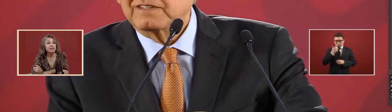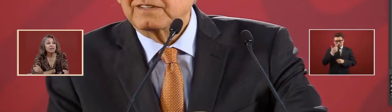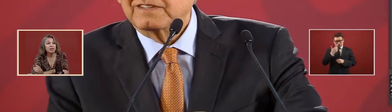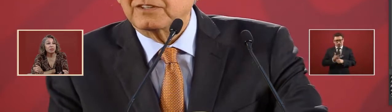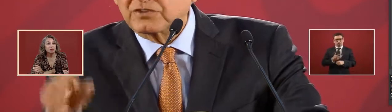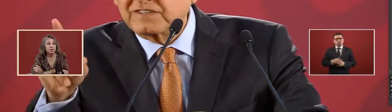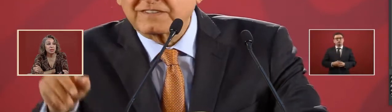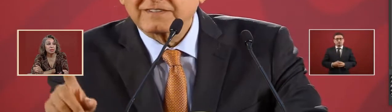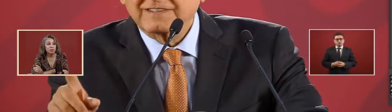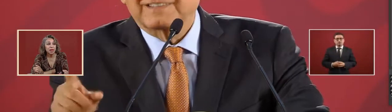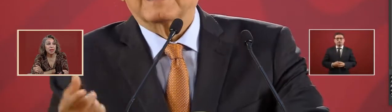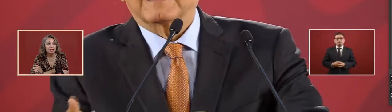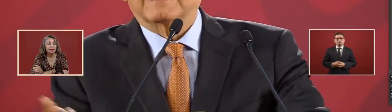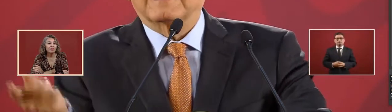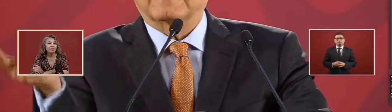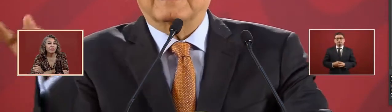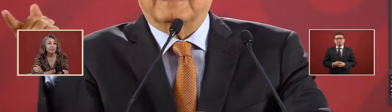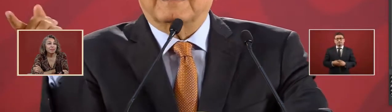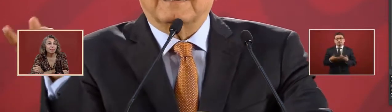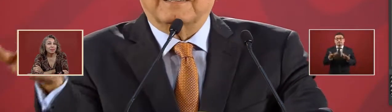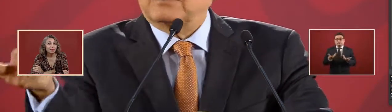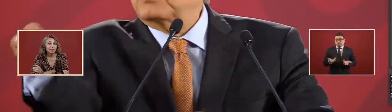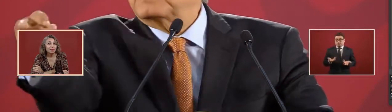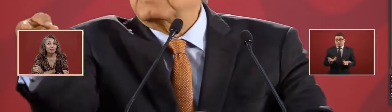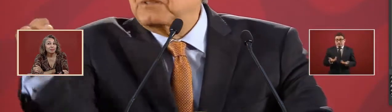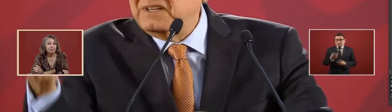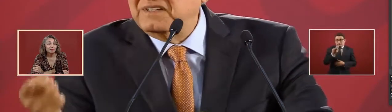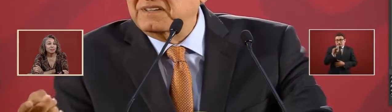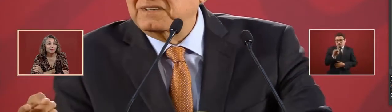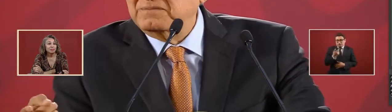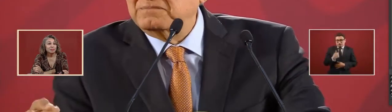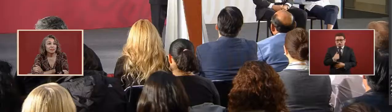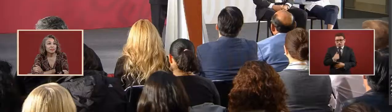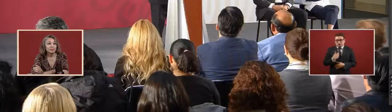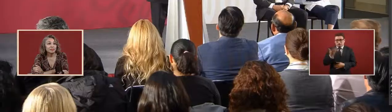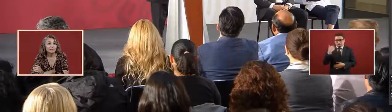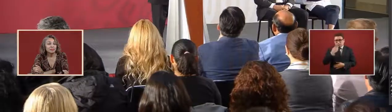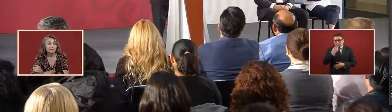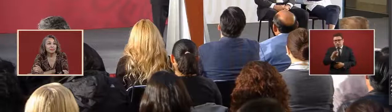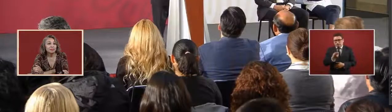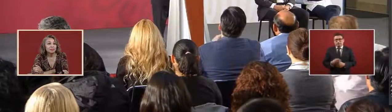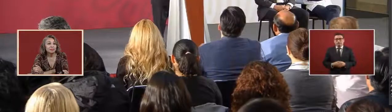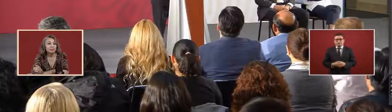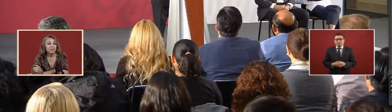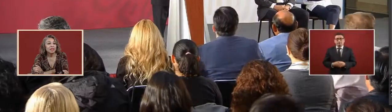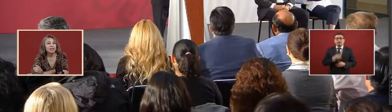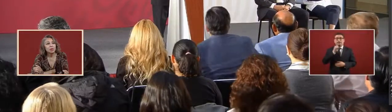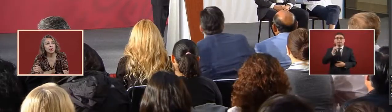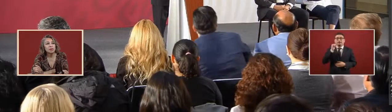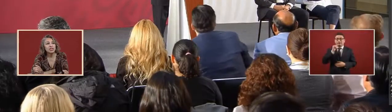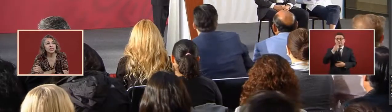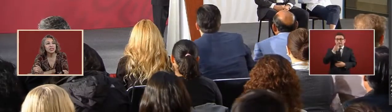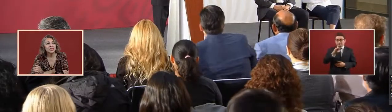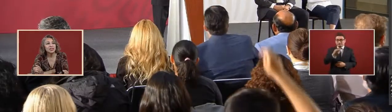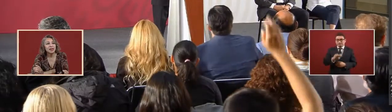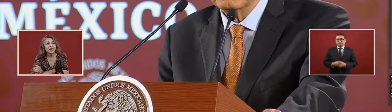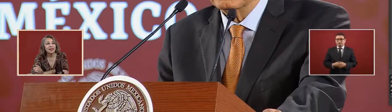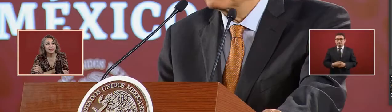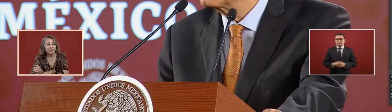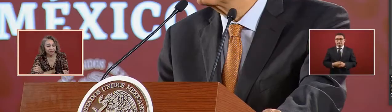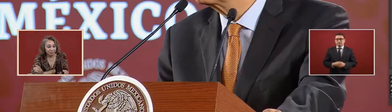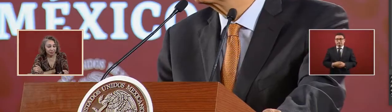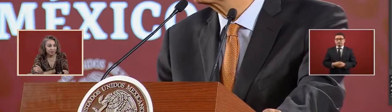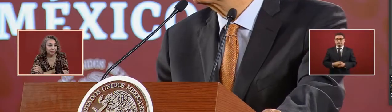acted in a very responsible Eso fue lo que mencioné ayer. And that's what I mentioned yesterday.